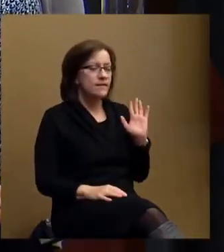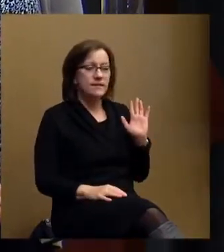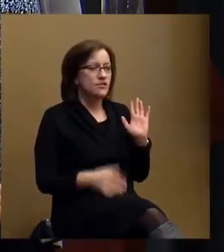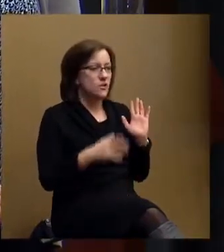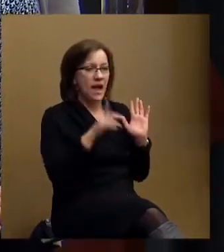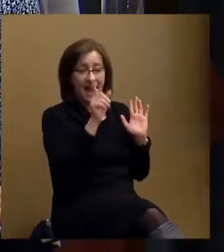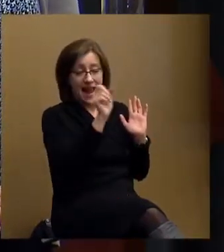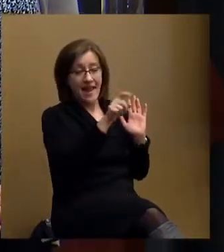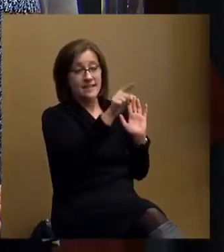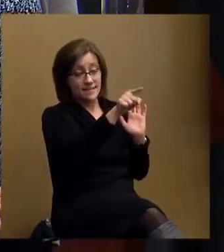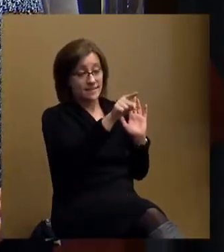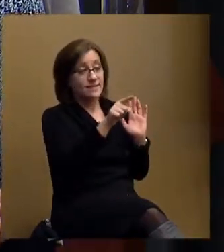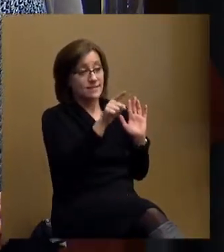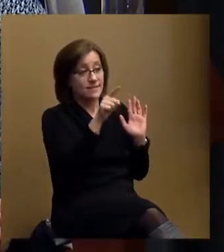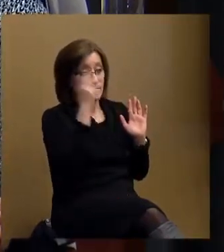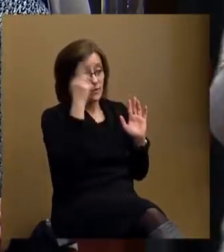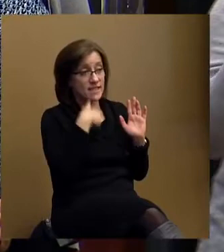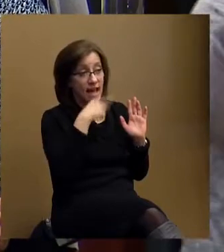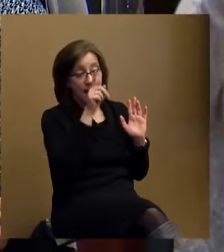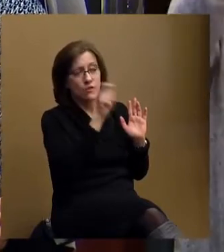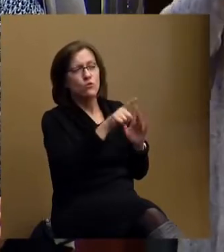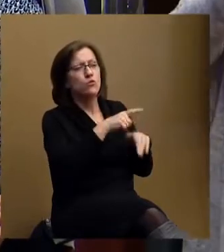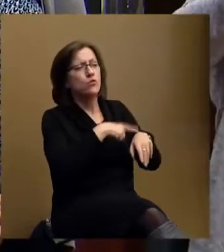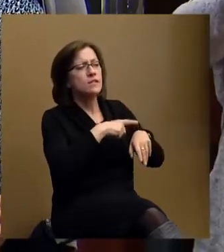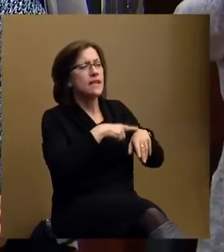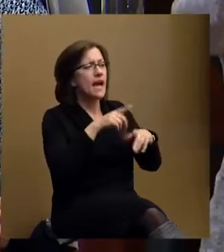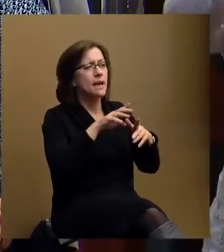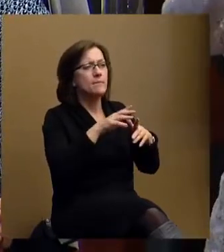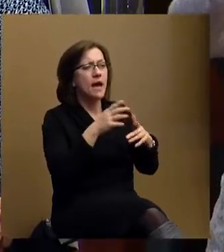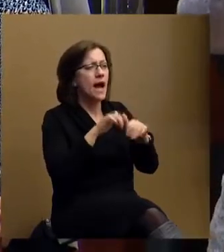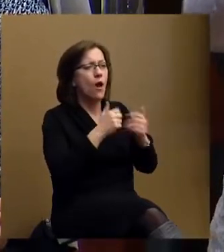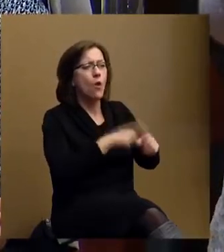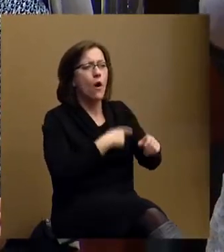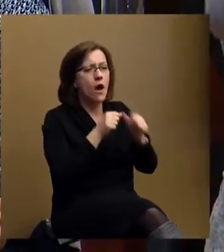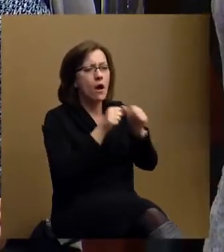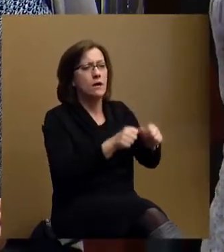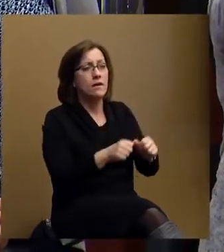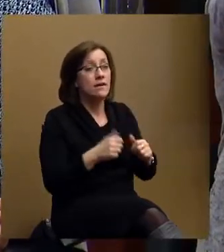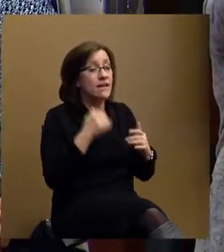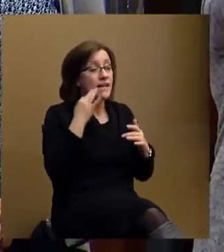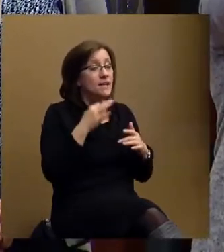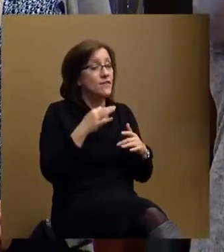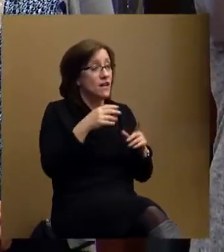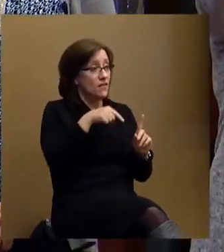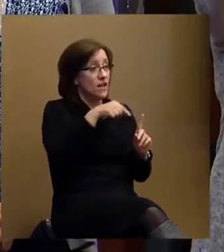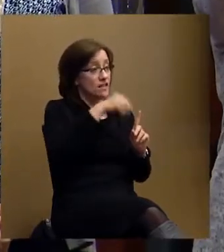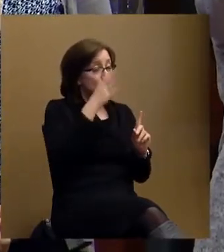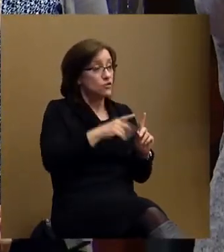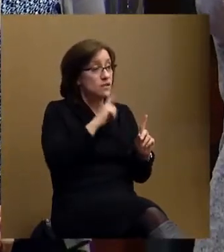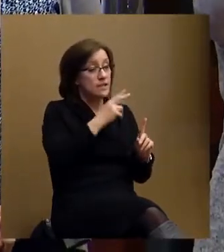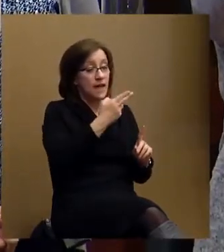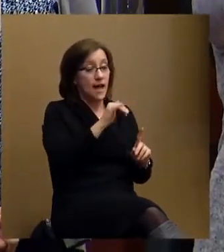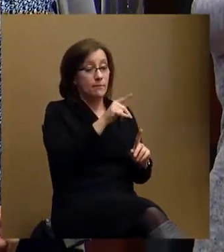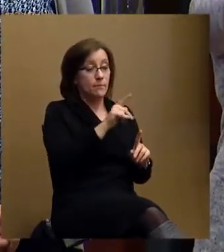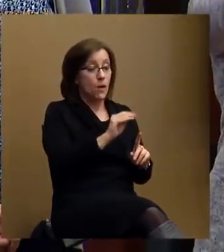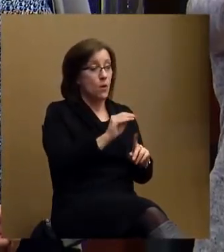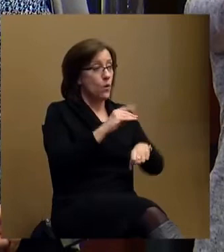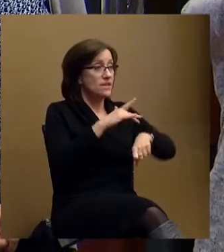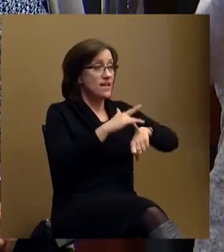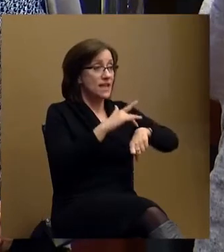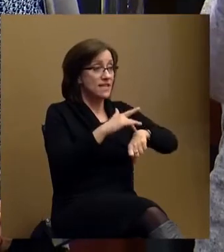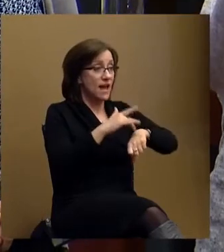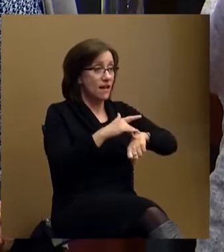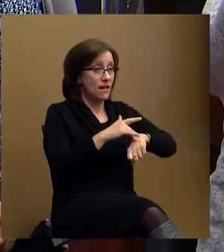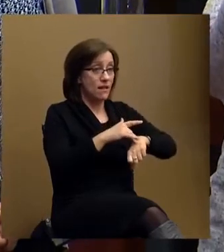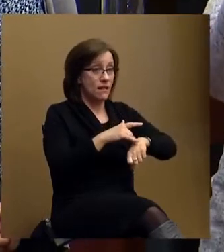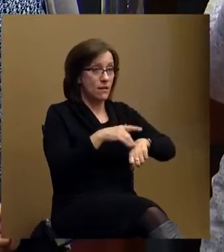break, because your students, if this one is as hypo-tactile as she appears to be,